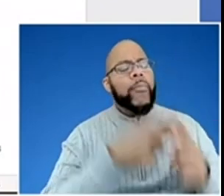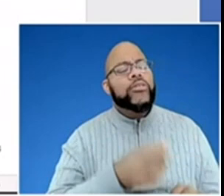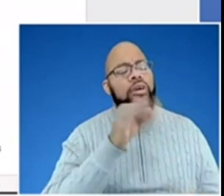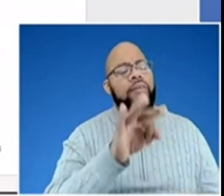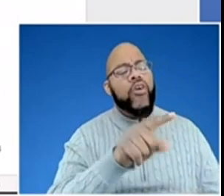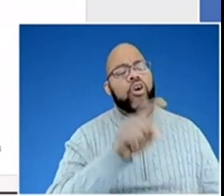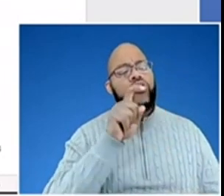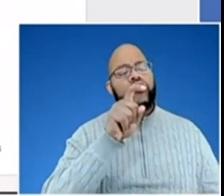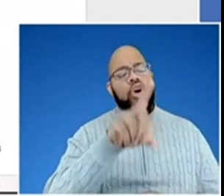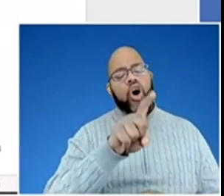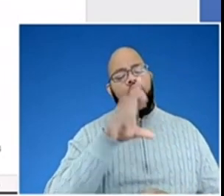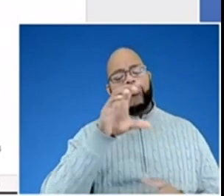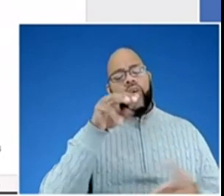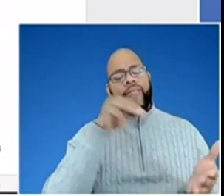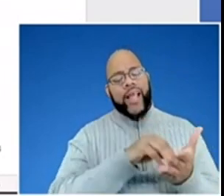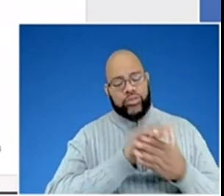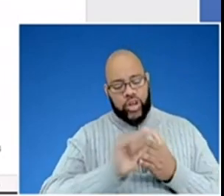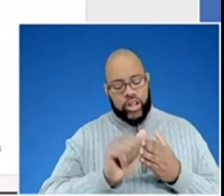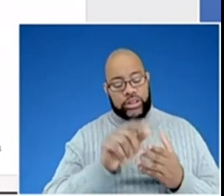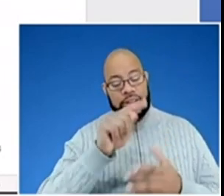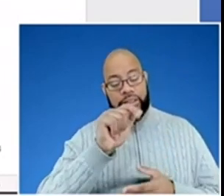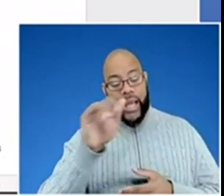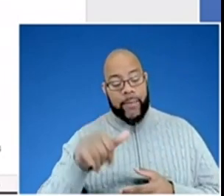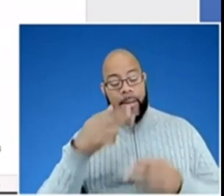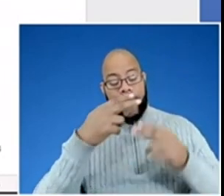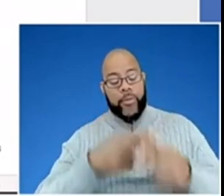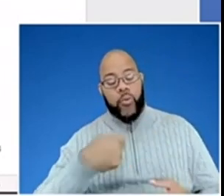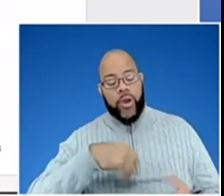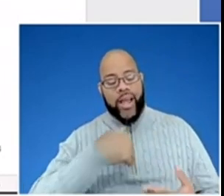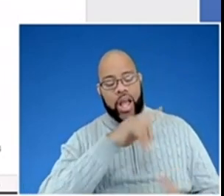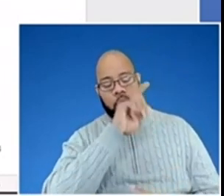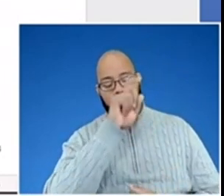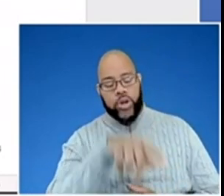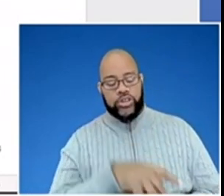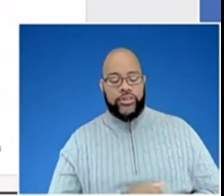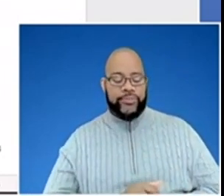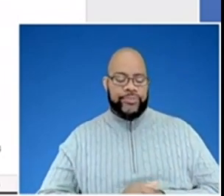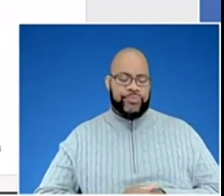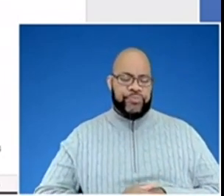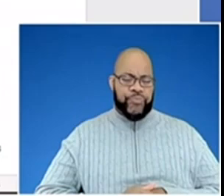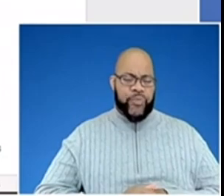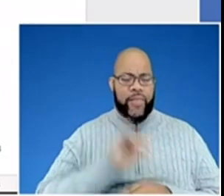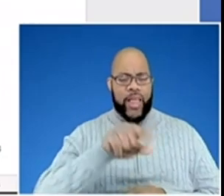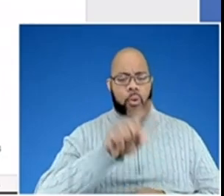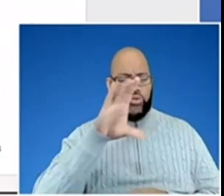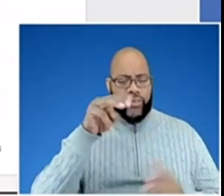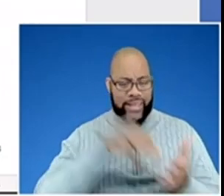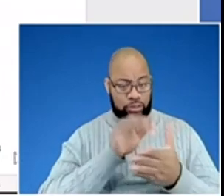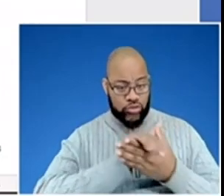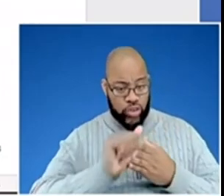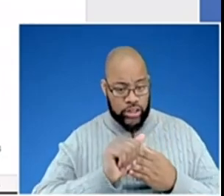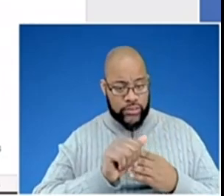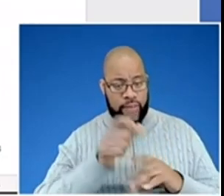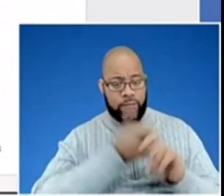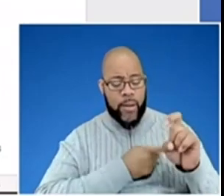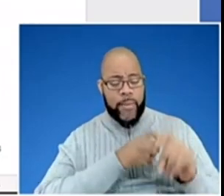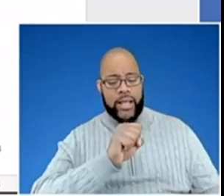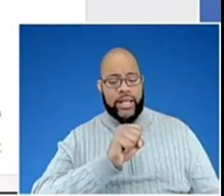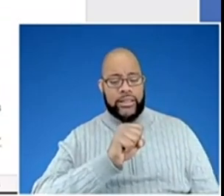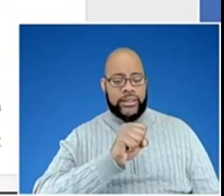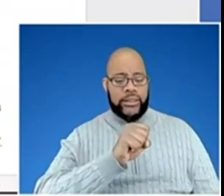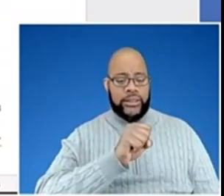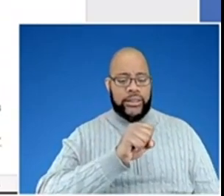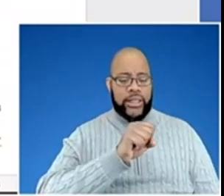$100,000. As Tammy mentioned, we had a question, and this $100,000 comes from the FCCS